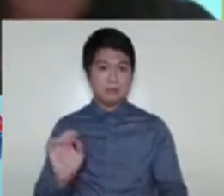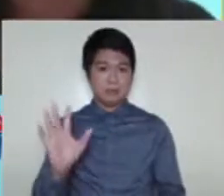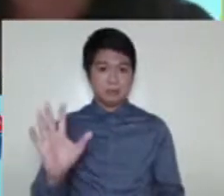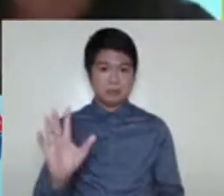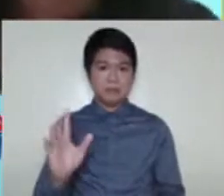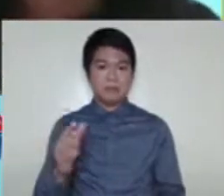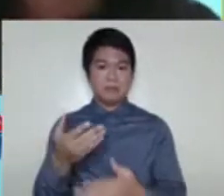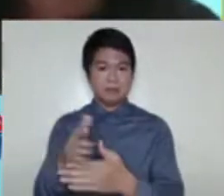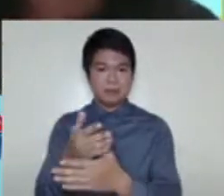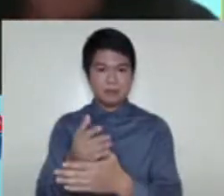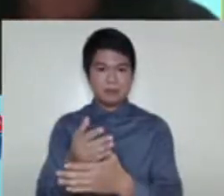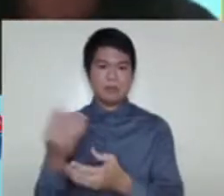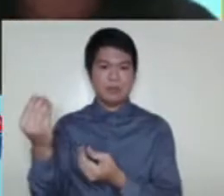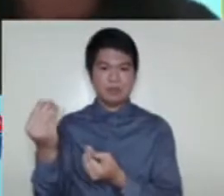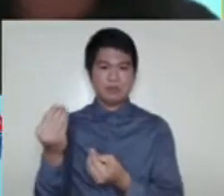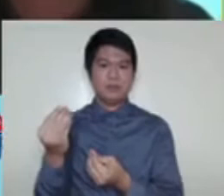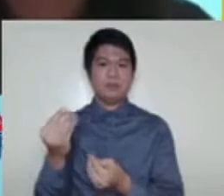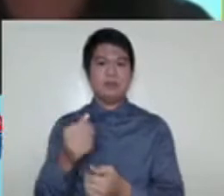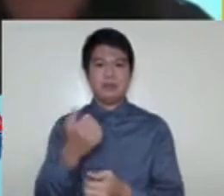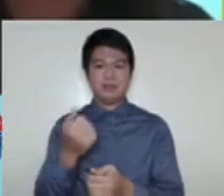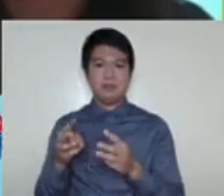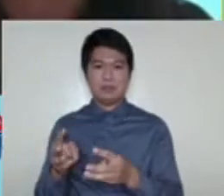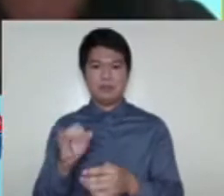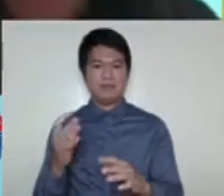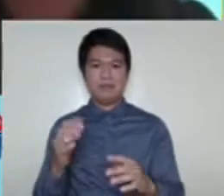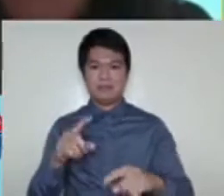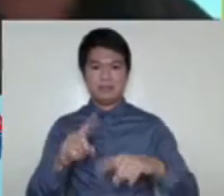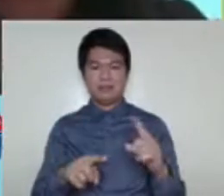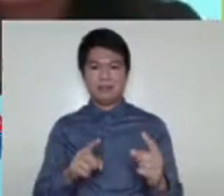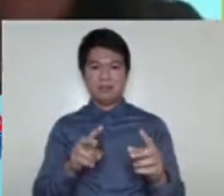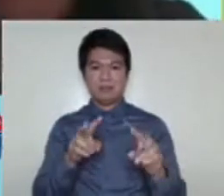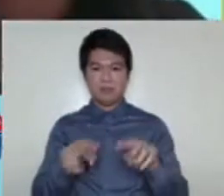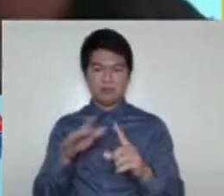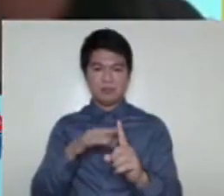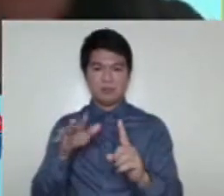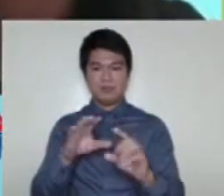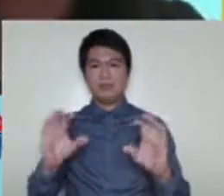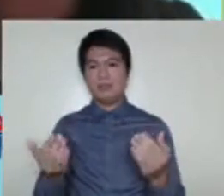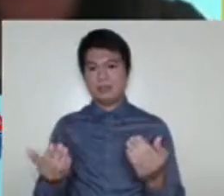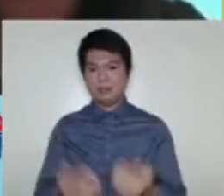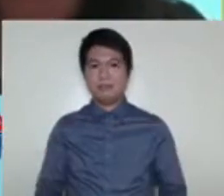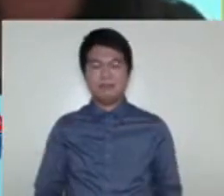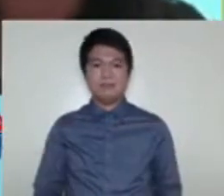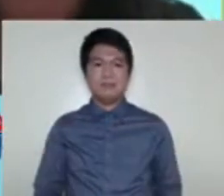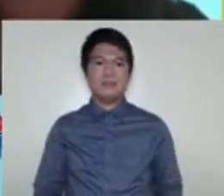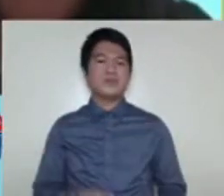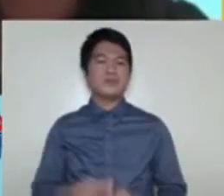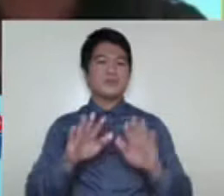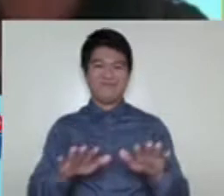observation. So I hope all of you are comfortable in your seats wherever you may be around